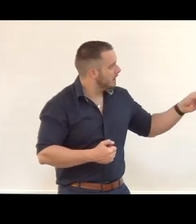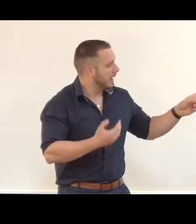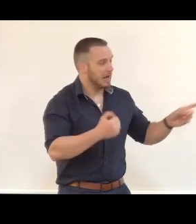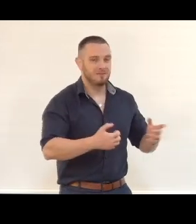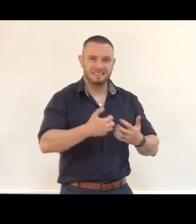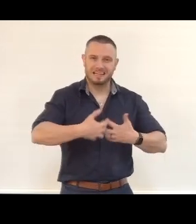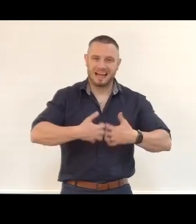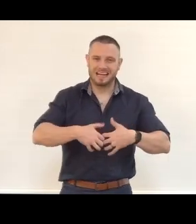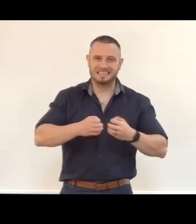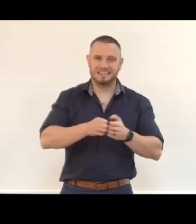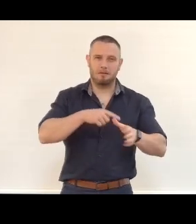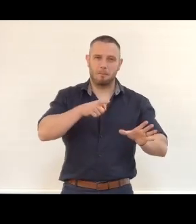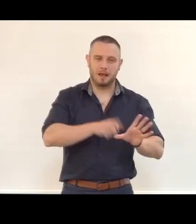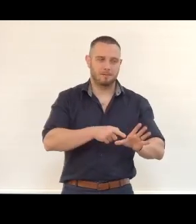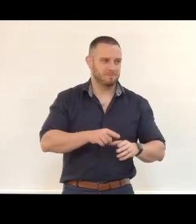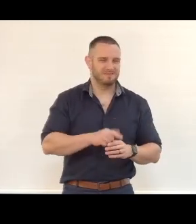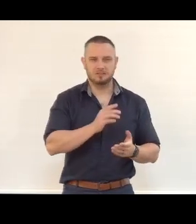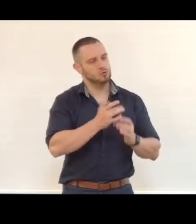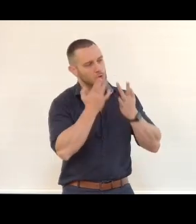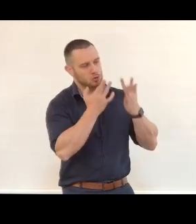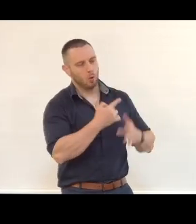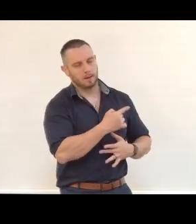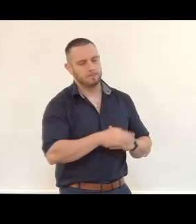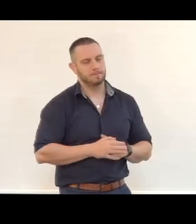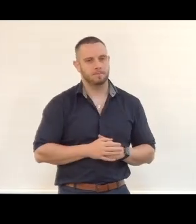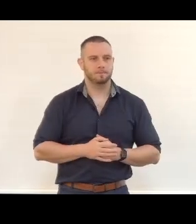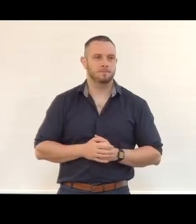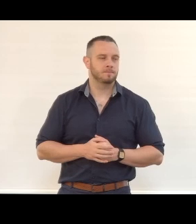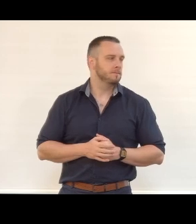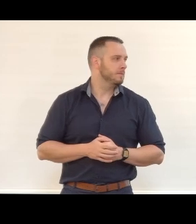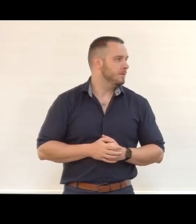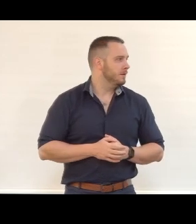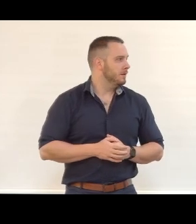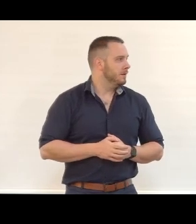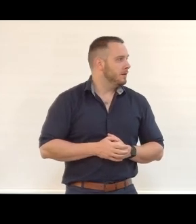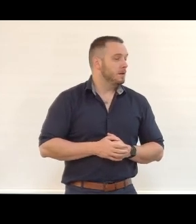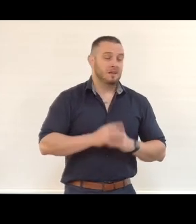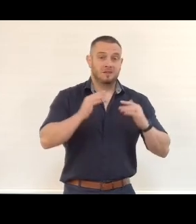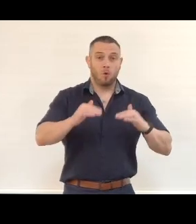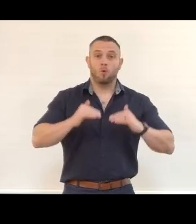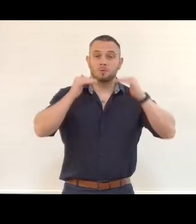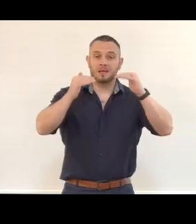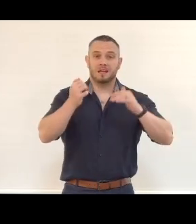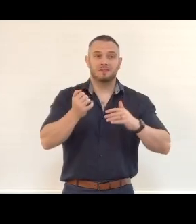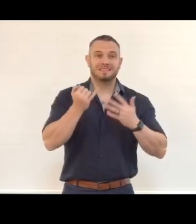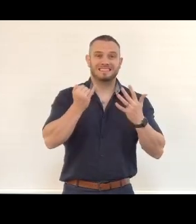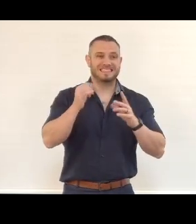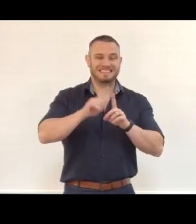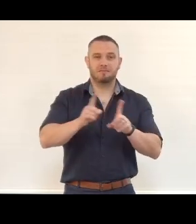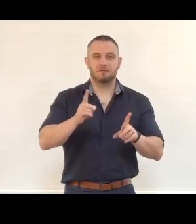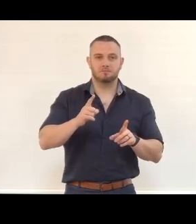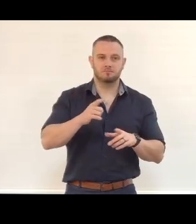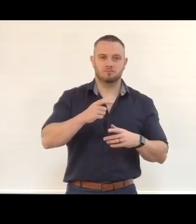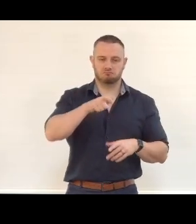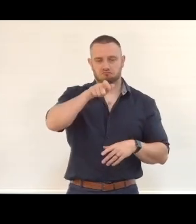bay attached to it, which is not on this floor plan. And then upstairs, there are 6 separate crew quarters